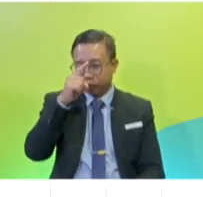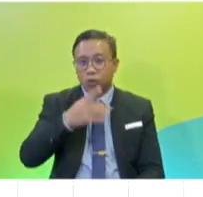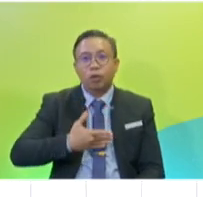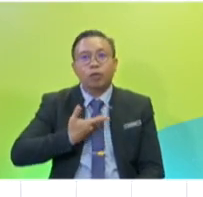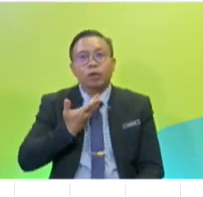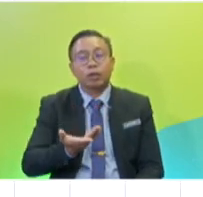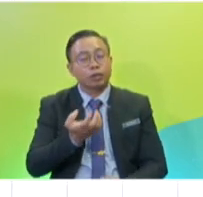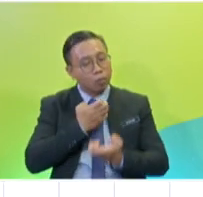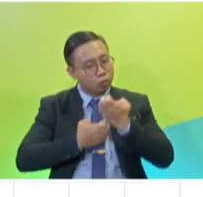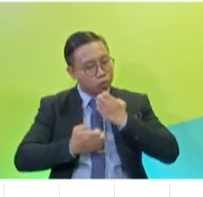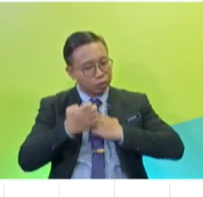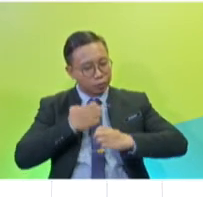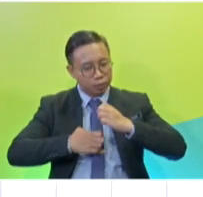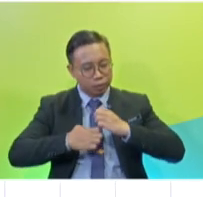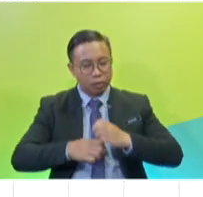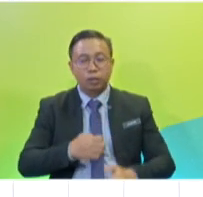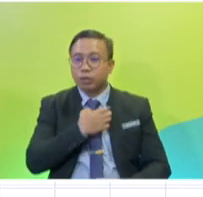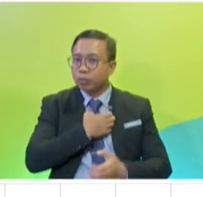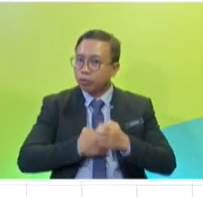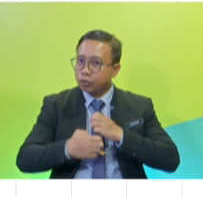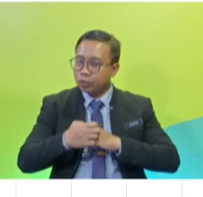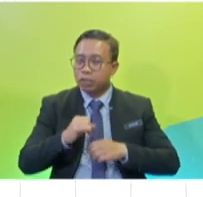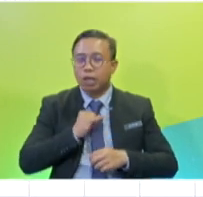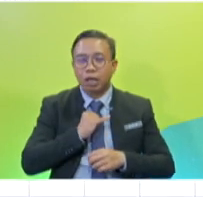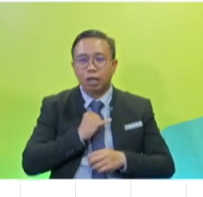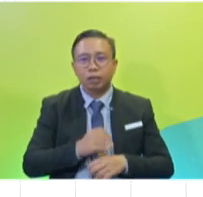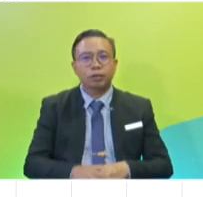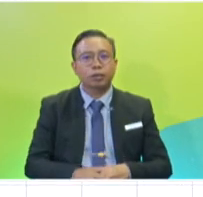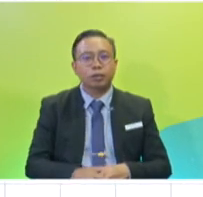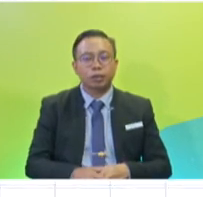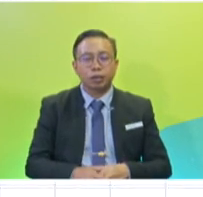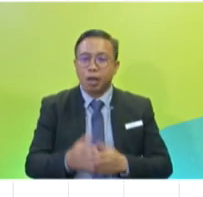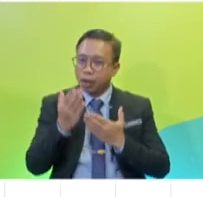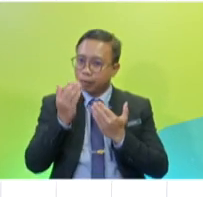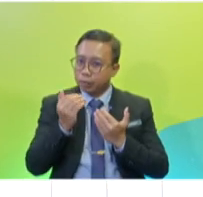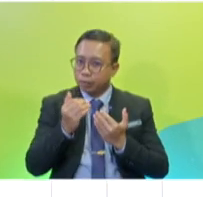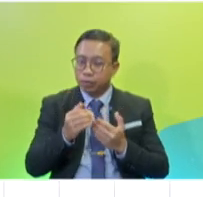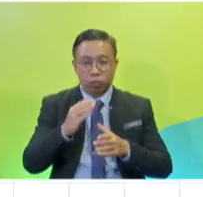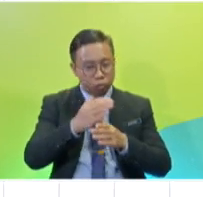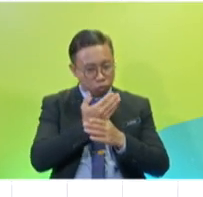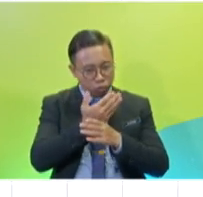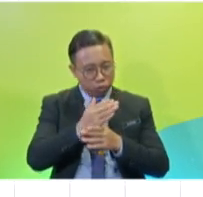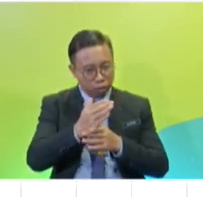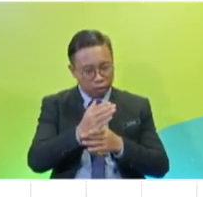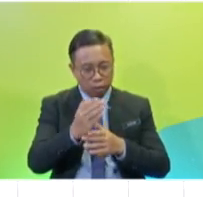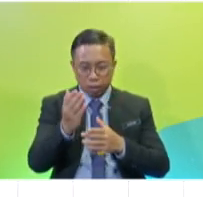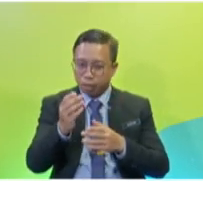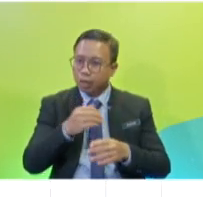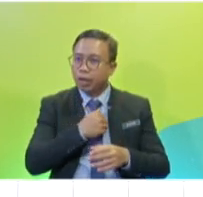and emotions. Mm-hmm. Now, example, I am blessed to be given this opportunity sharing the magic to all of